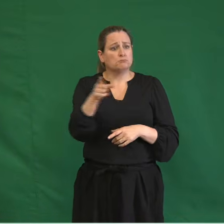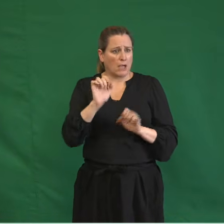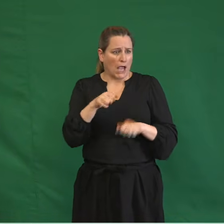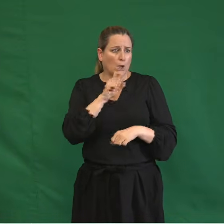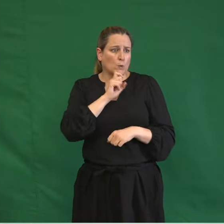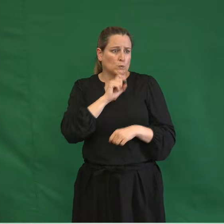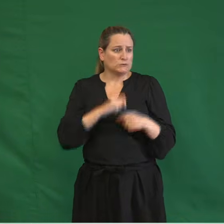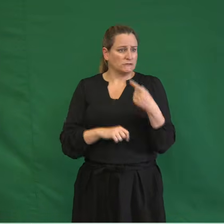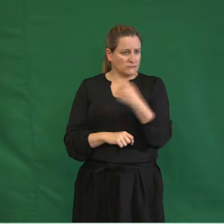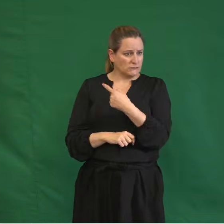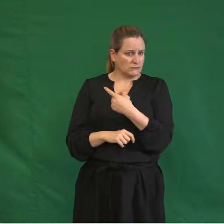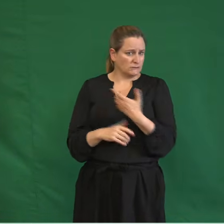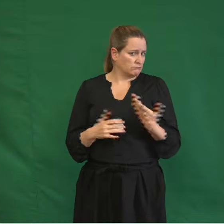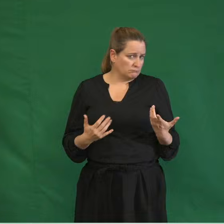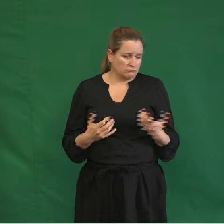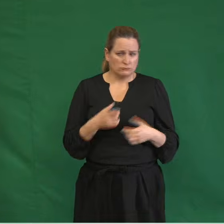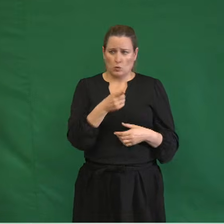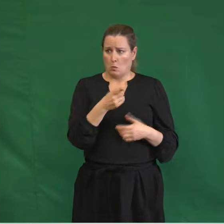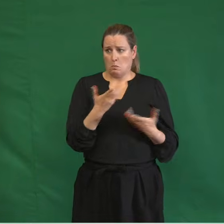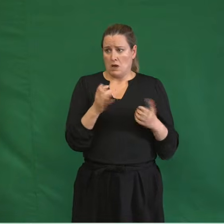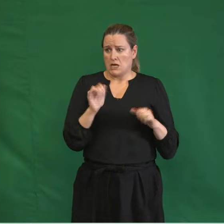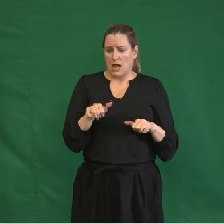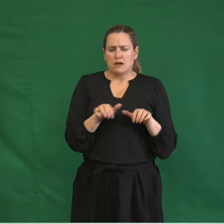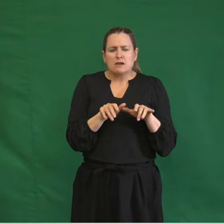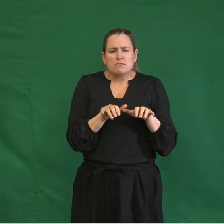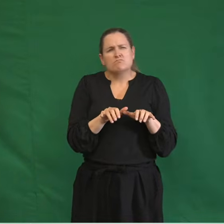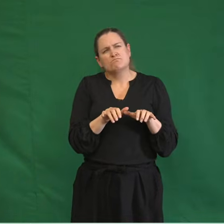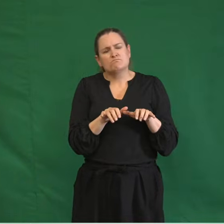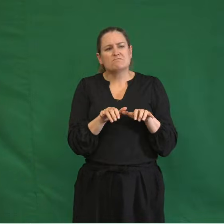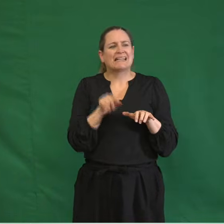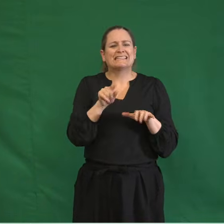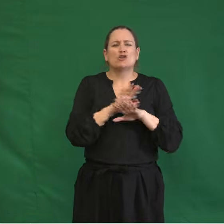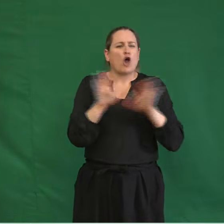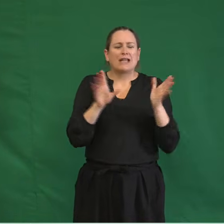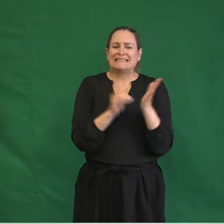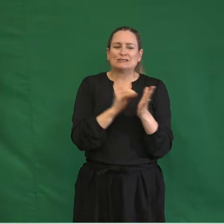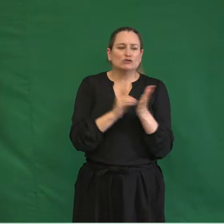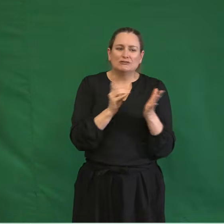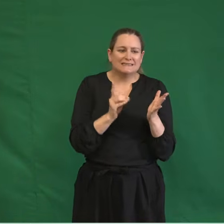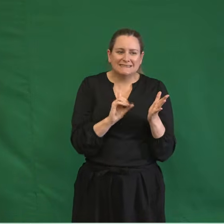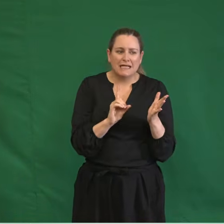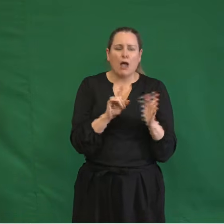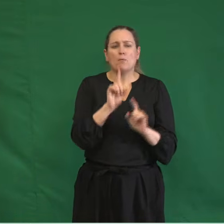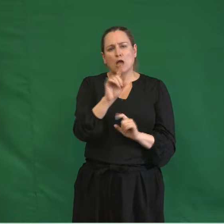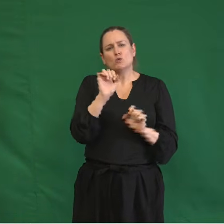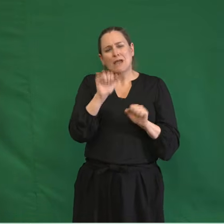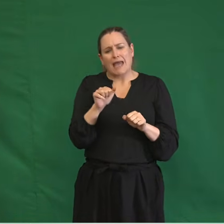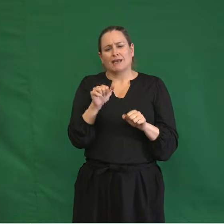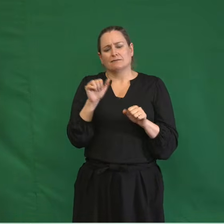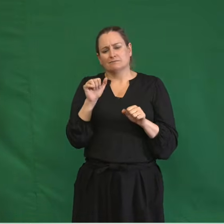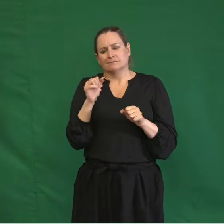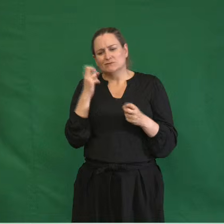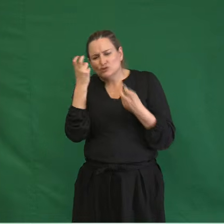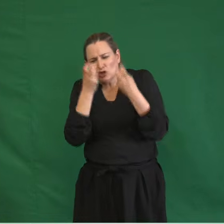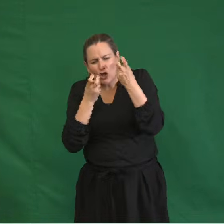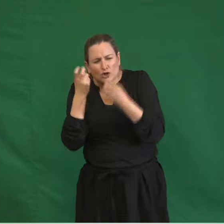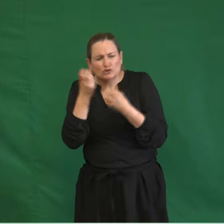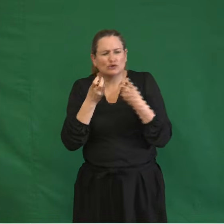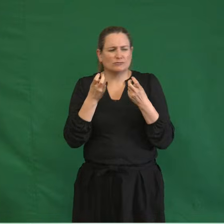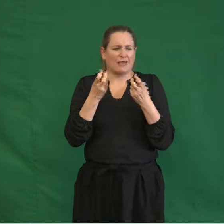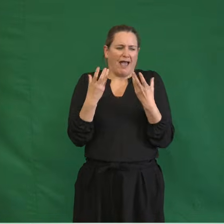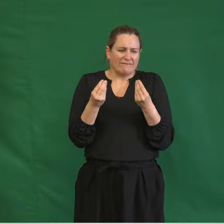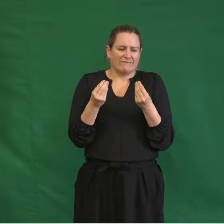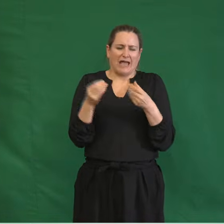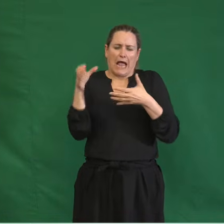platform. So you can say it's maybe like an online word list, not really a full dictionary, but you can search, it's categorized. But that's